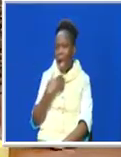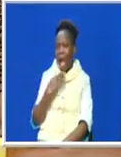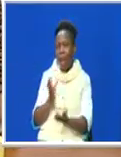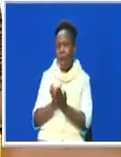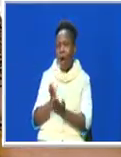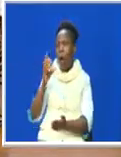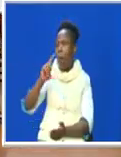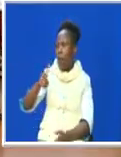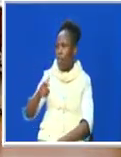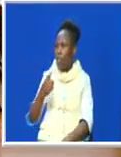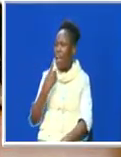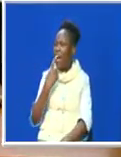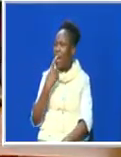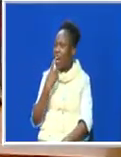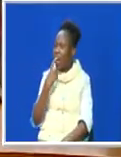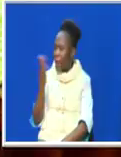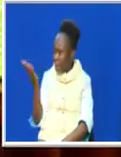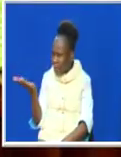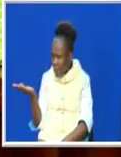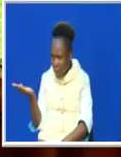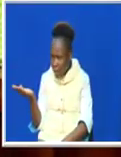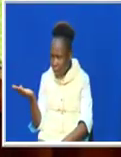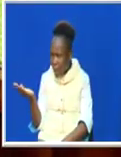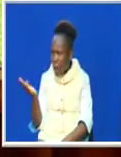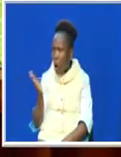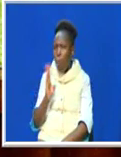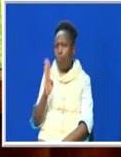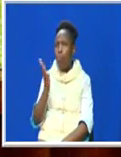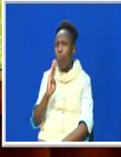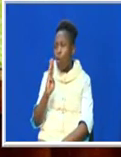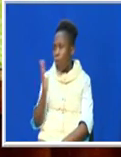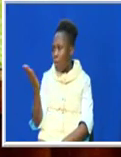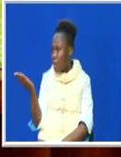I have a white bottle, I have a blue bottle,